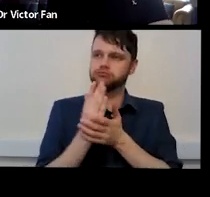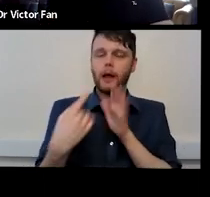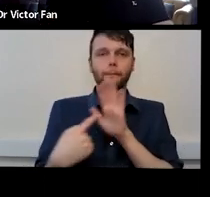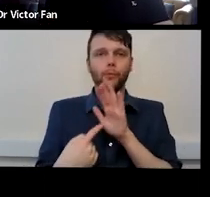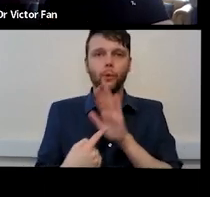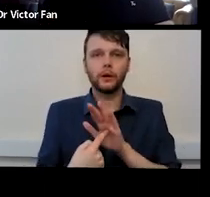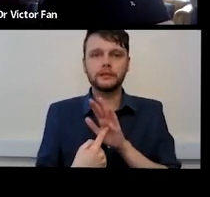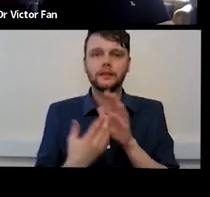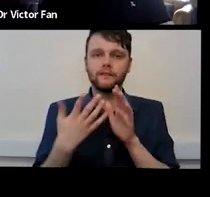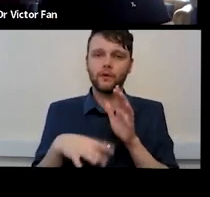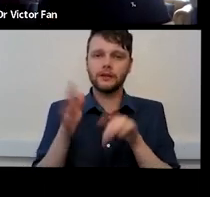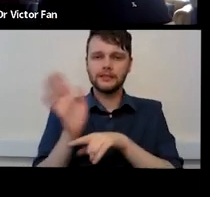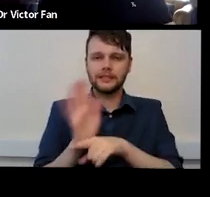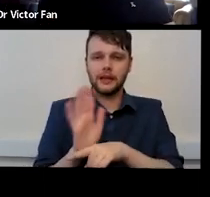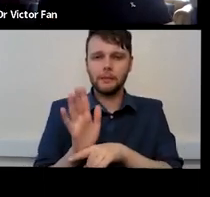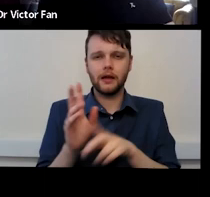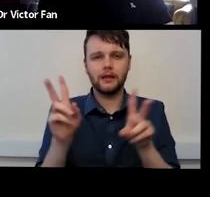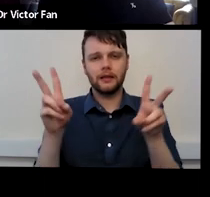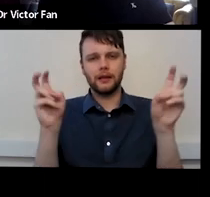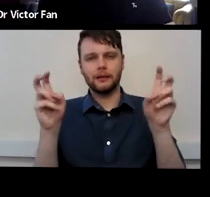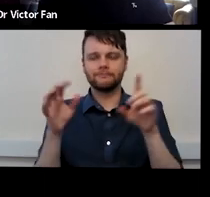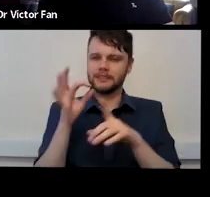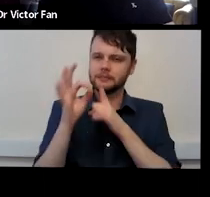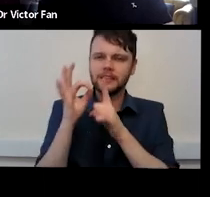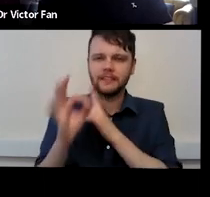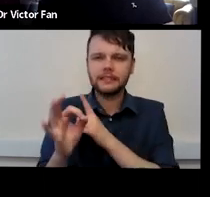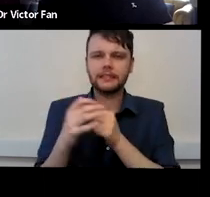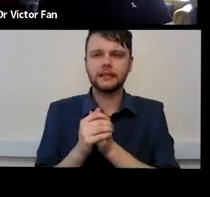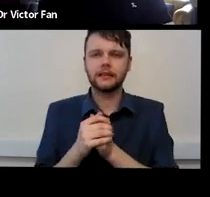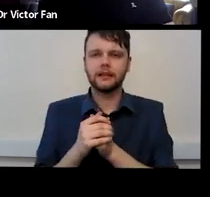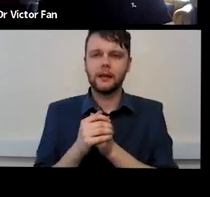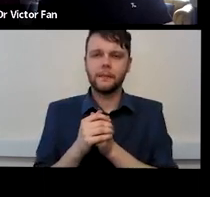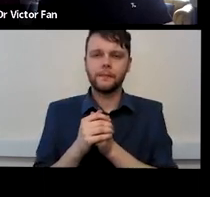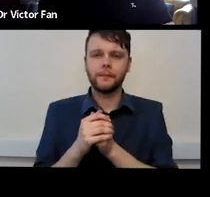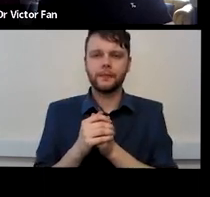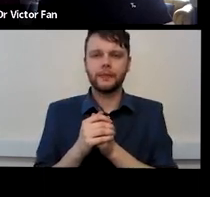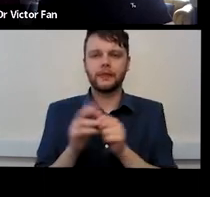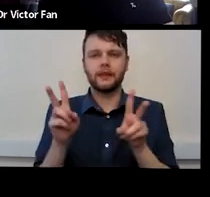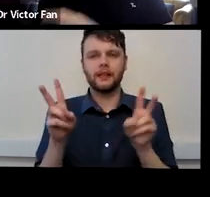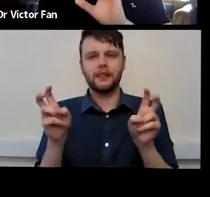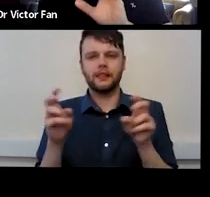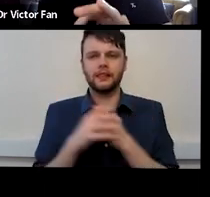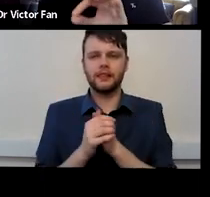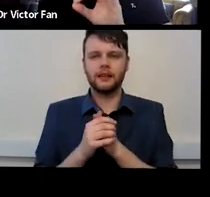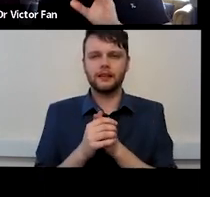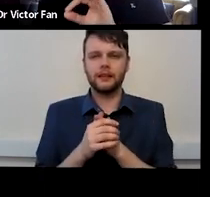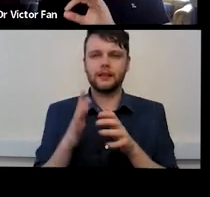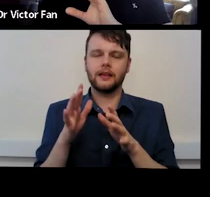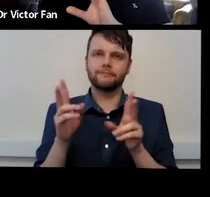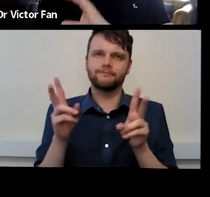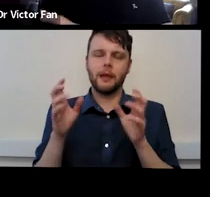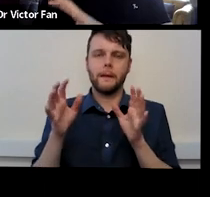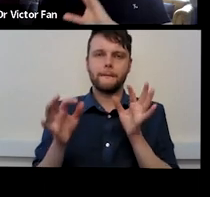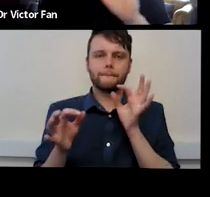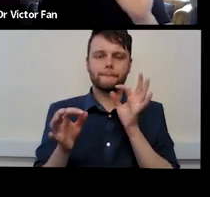for that cinema medium specificity is what he calls xiju, or play